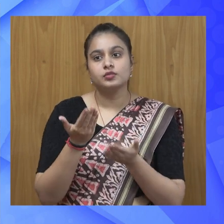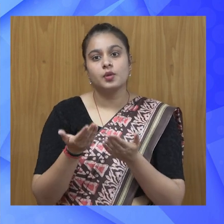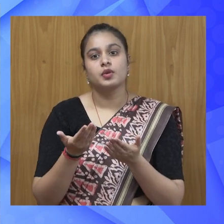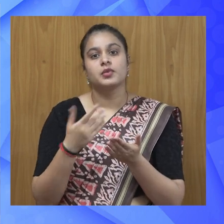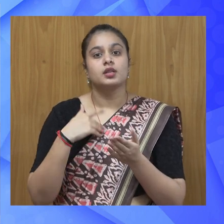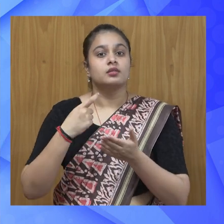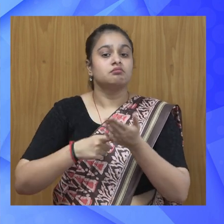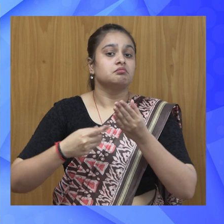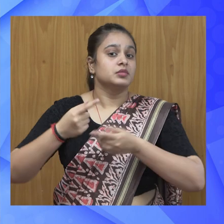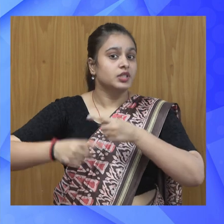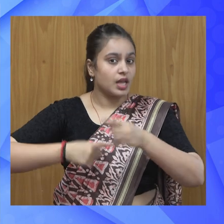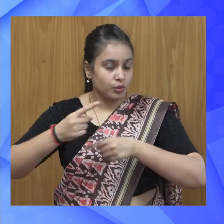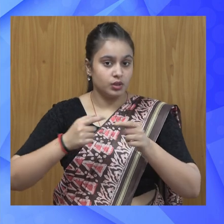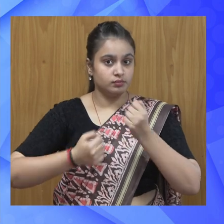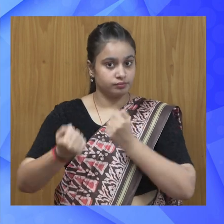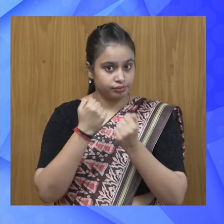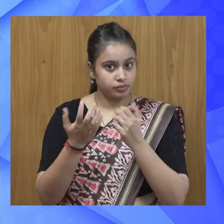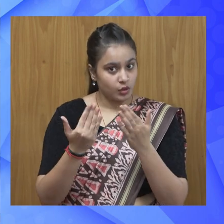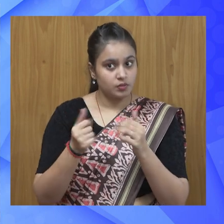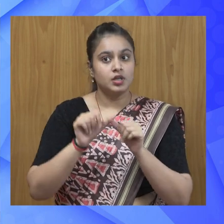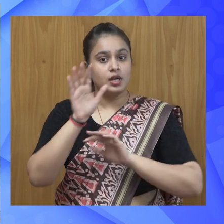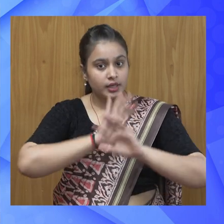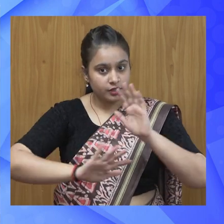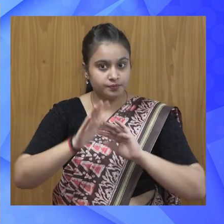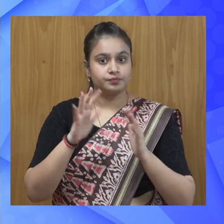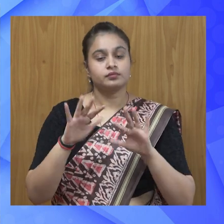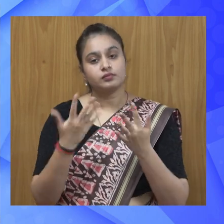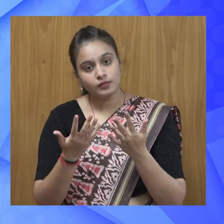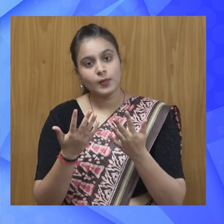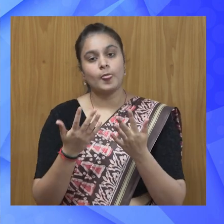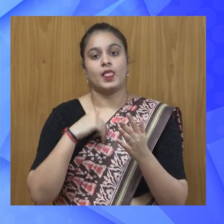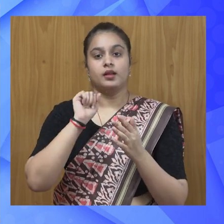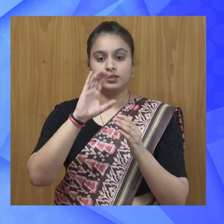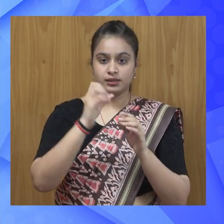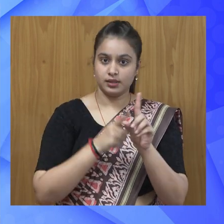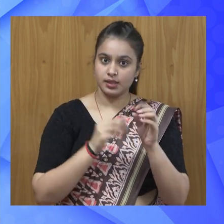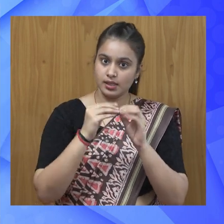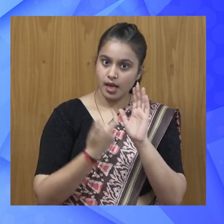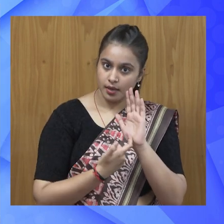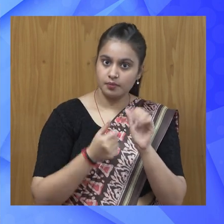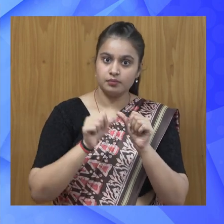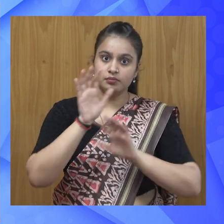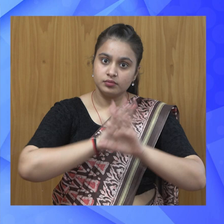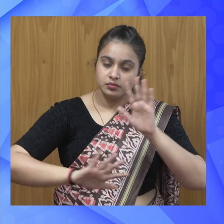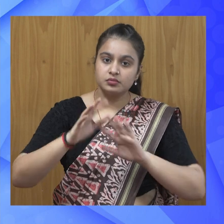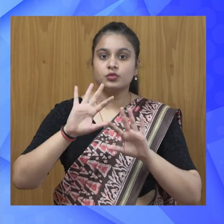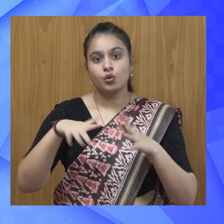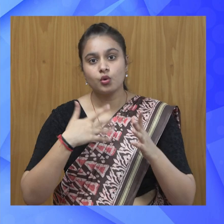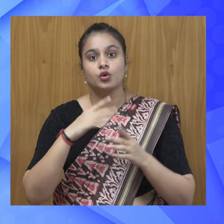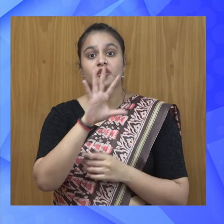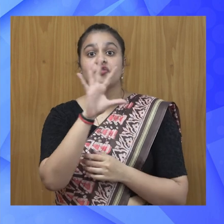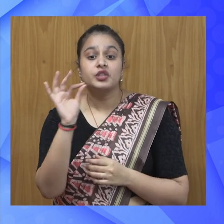becomes a regular exercise in the schools, that some kind of cyber awareness activity is carried out in the school almost